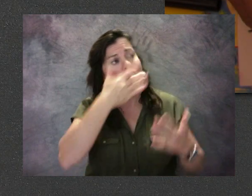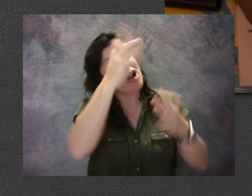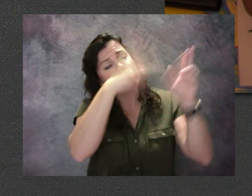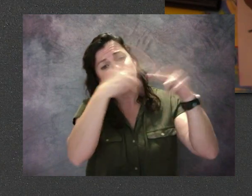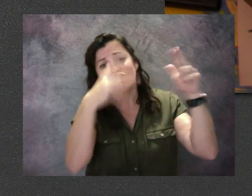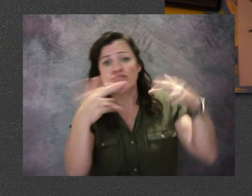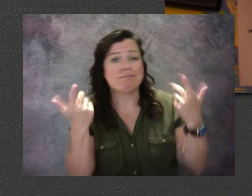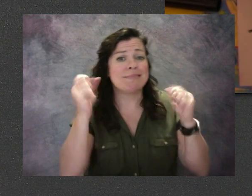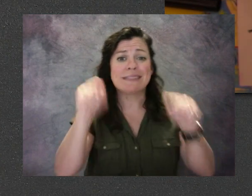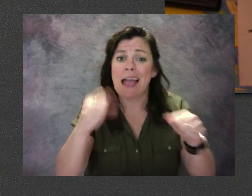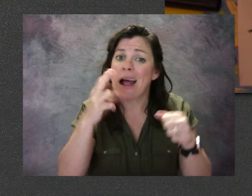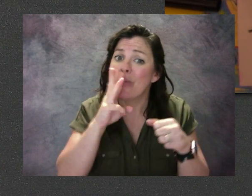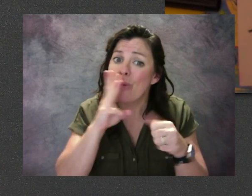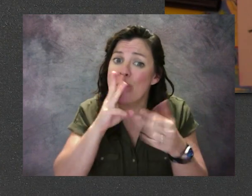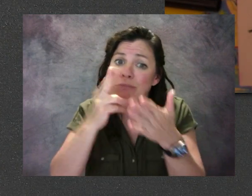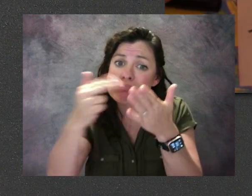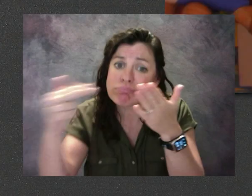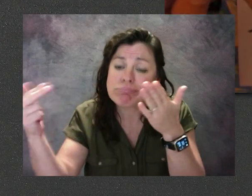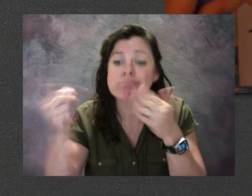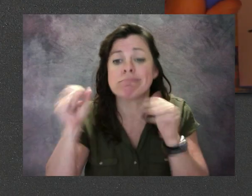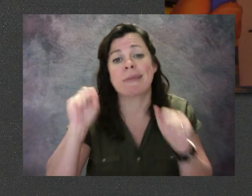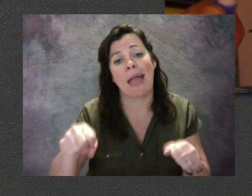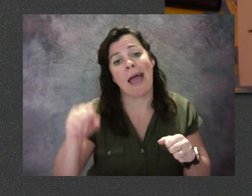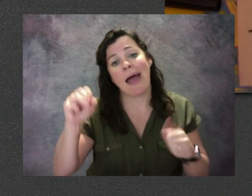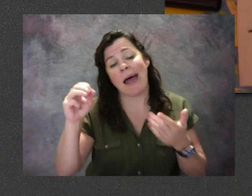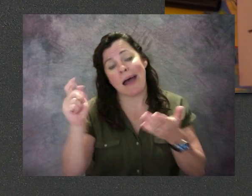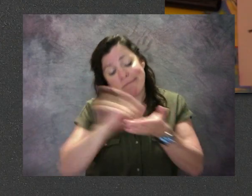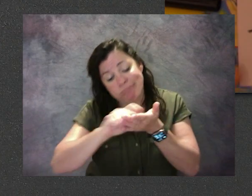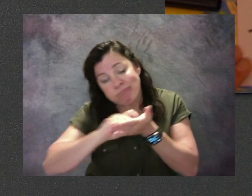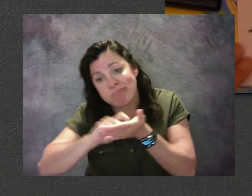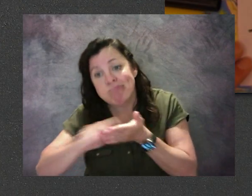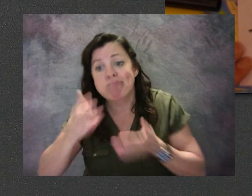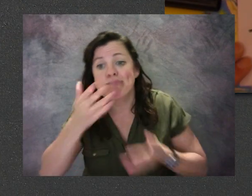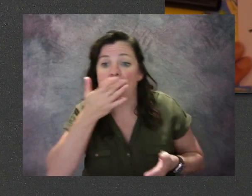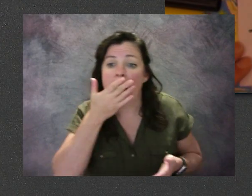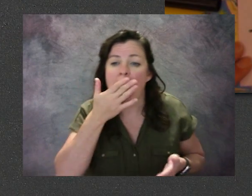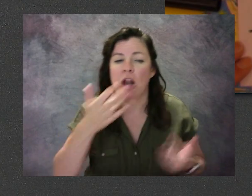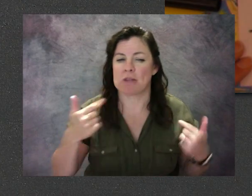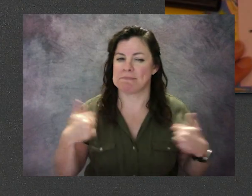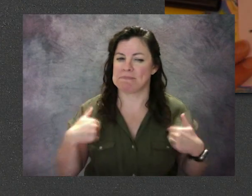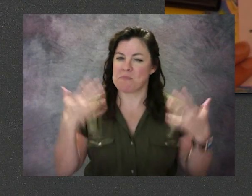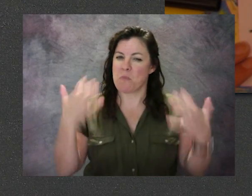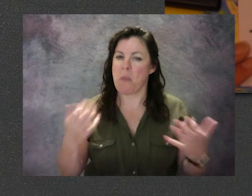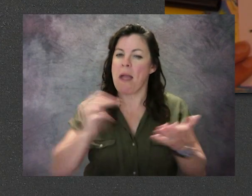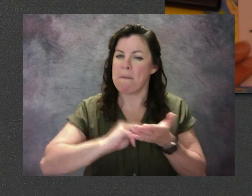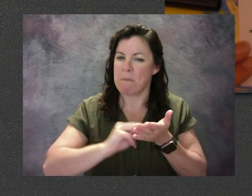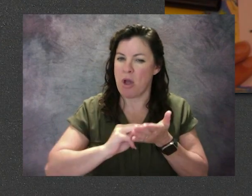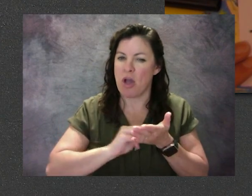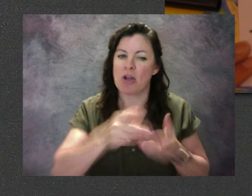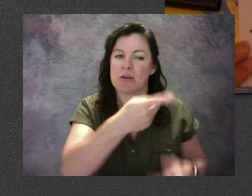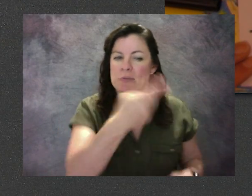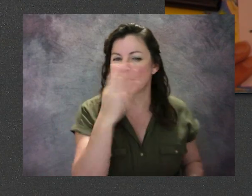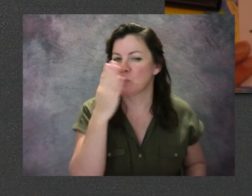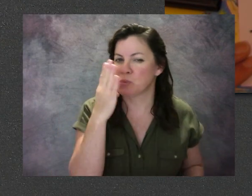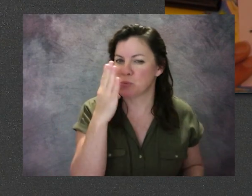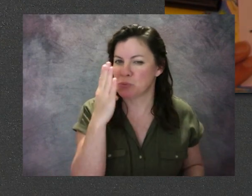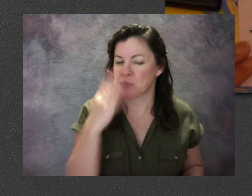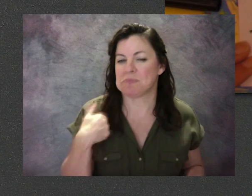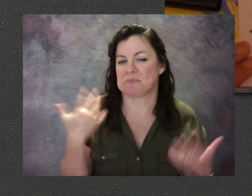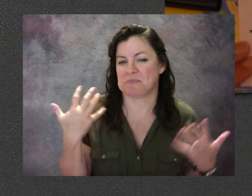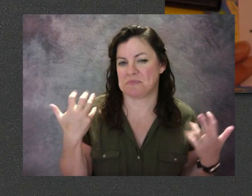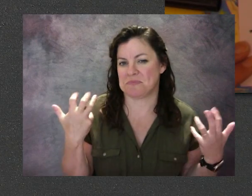use. I think maybe I'm going to color my cat blue. So I'm going to use markers this time. I'm going